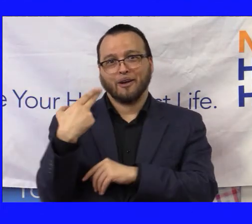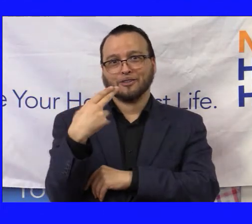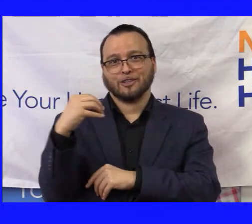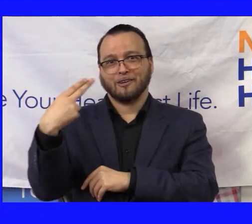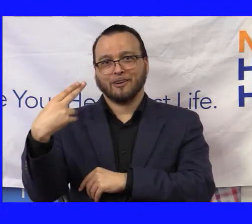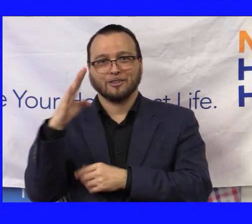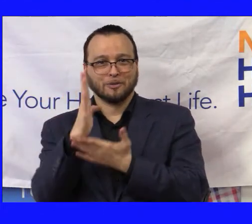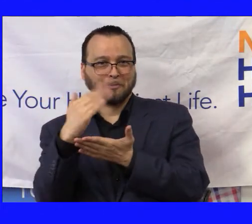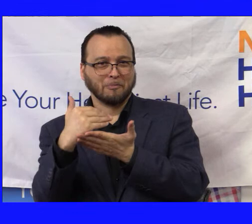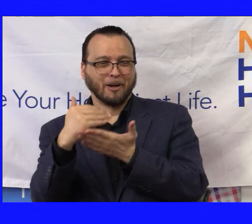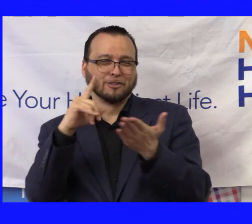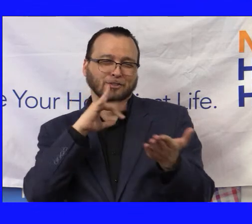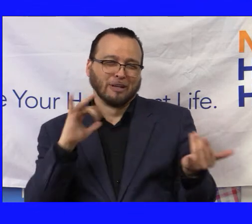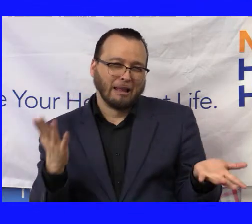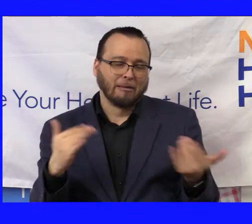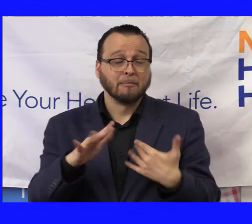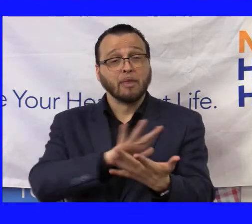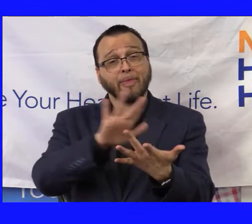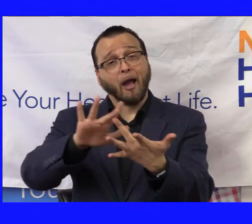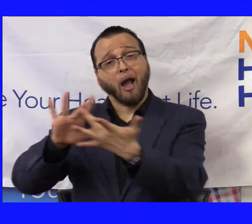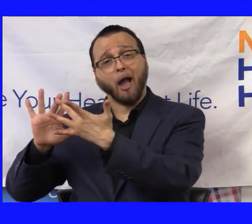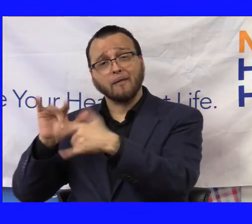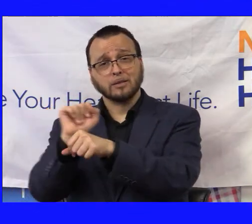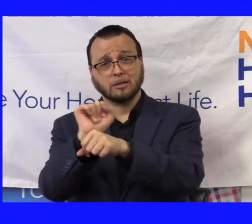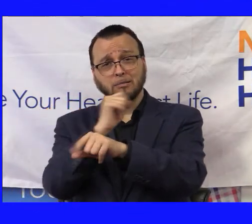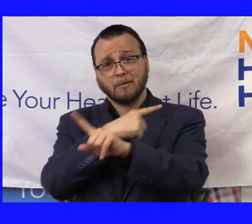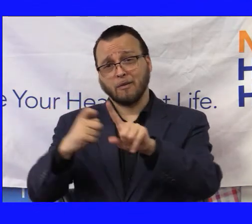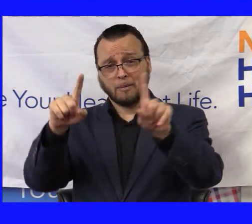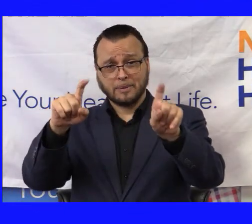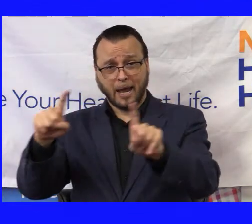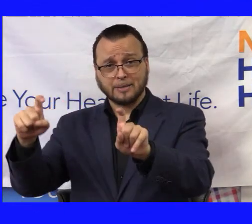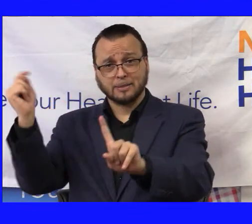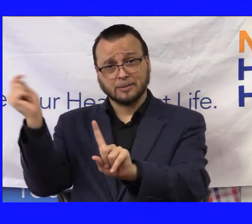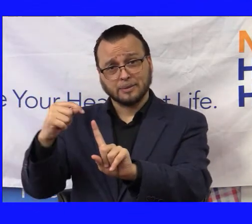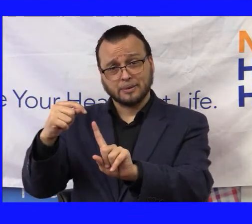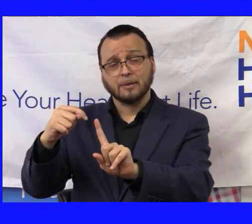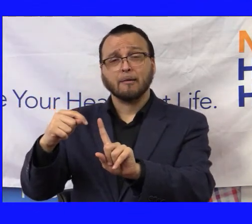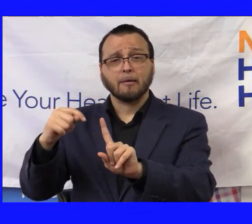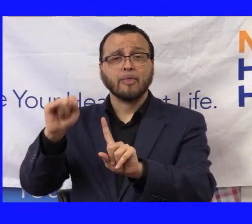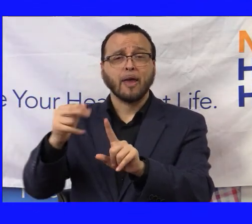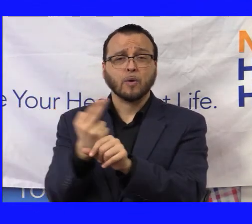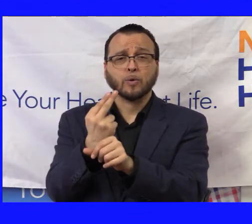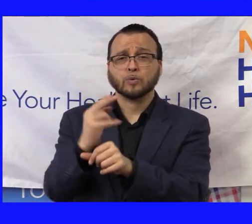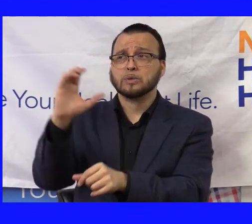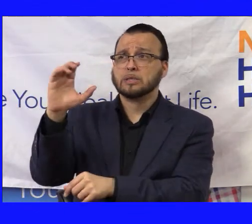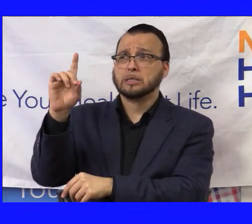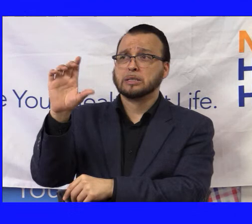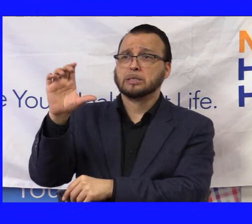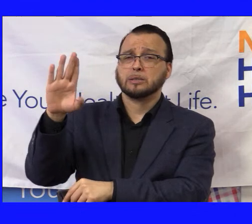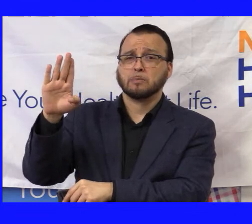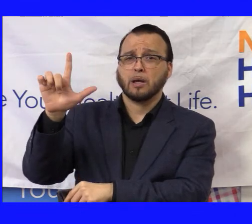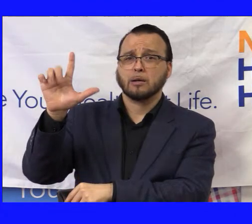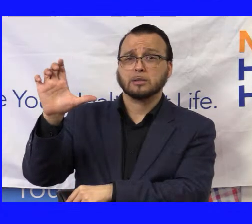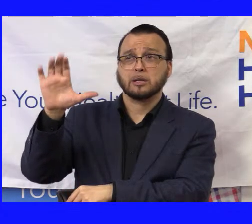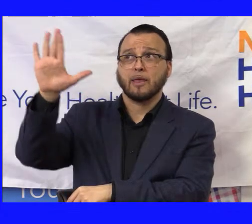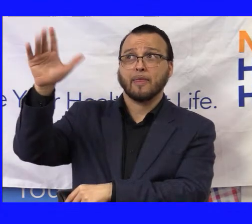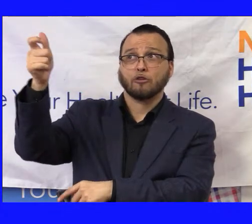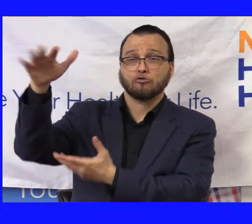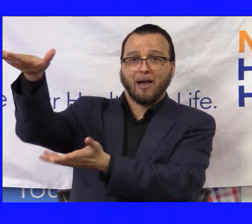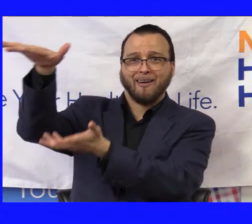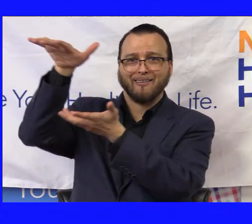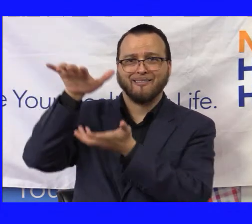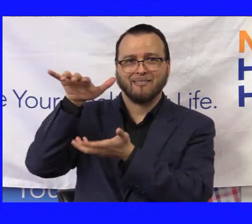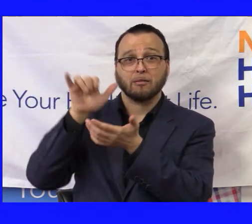The canvassing efforts from Test and Trace for testing is we use the CDC ELC grant, which is a large CDC